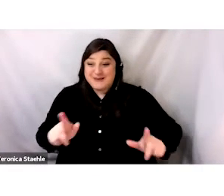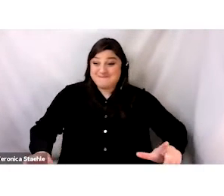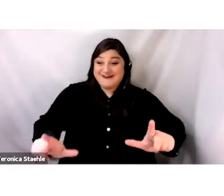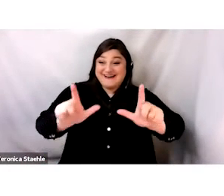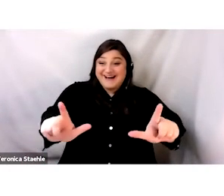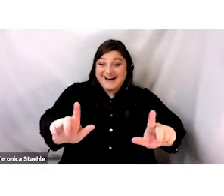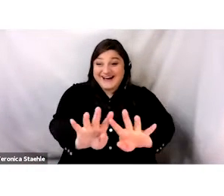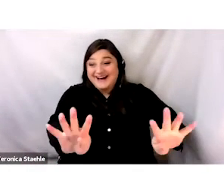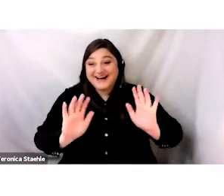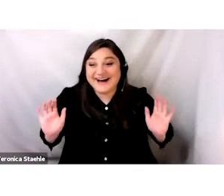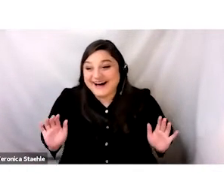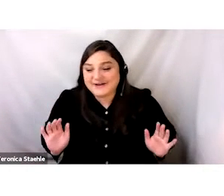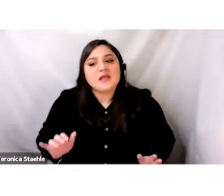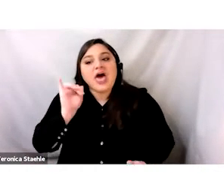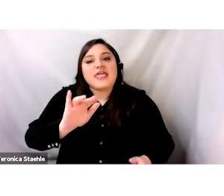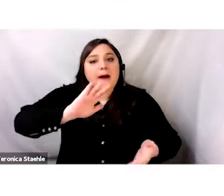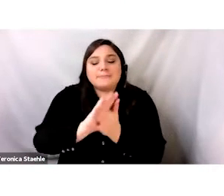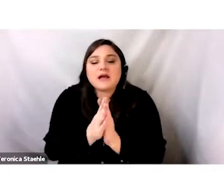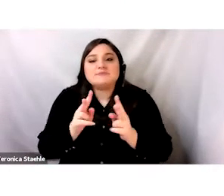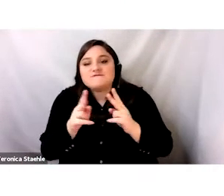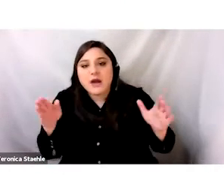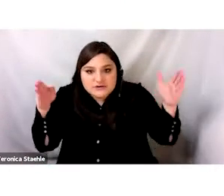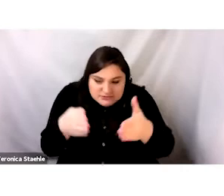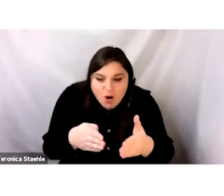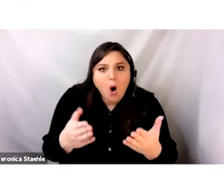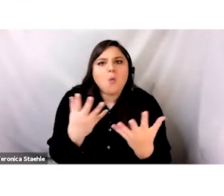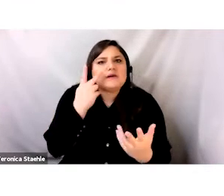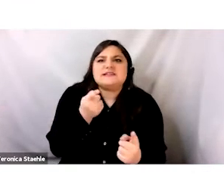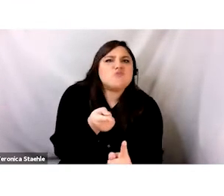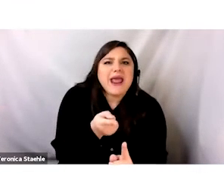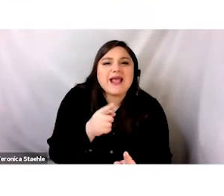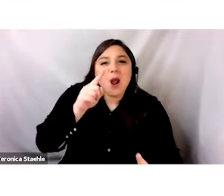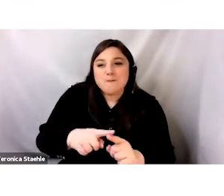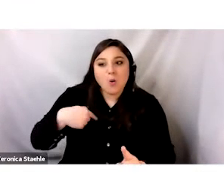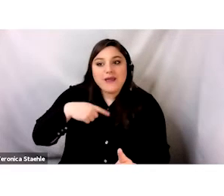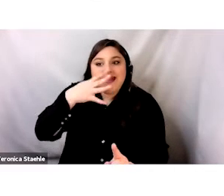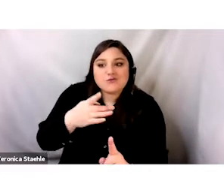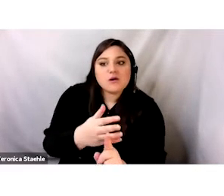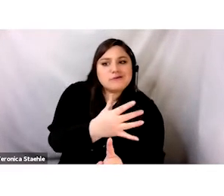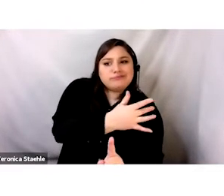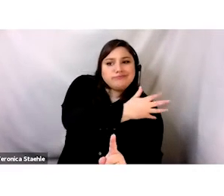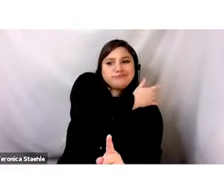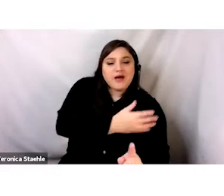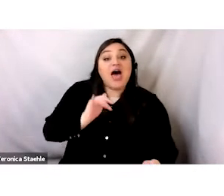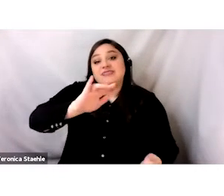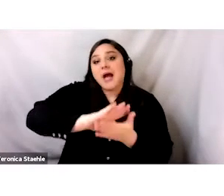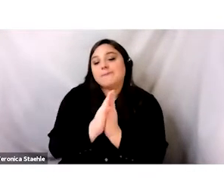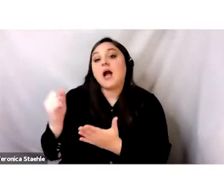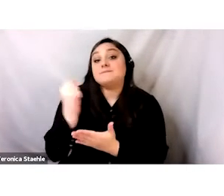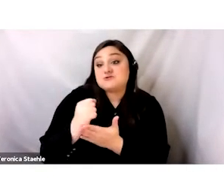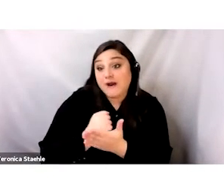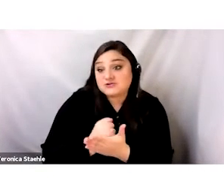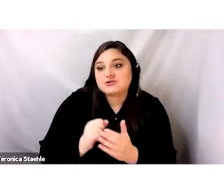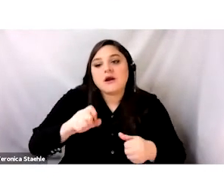humanity through this very narrow, what is in front of me lens, that in itself is a form of erasure, and it contributes to